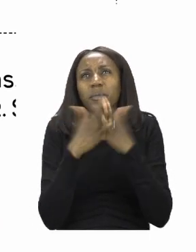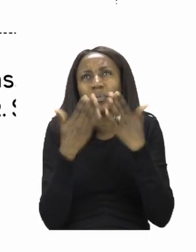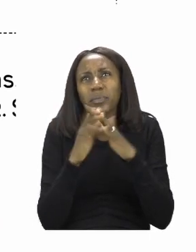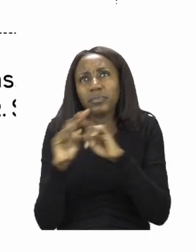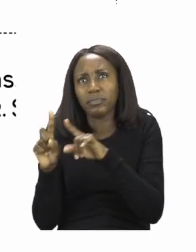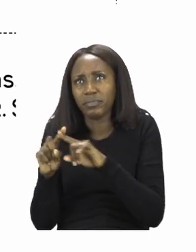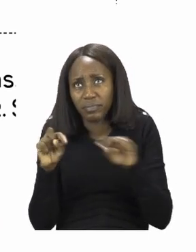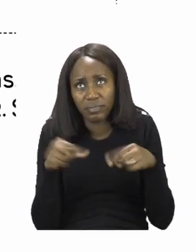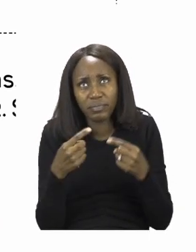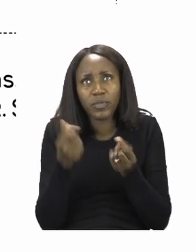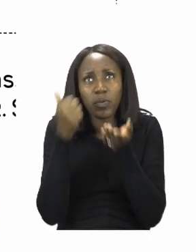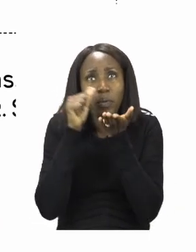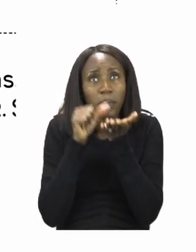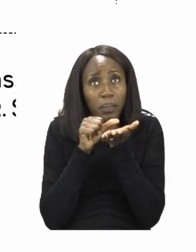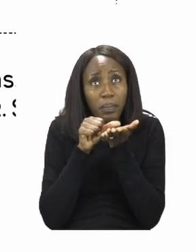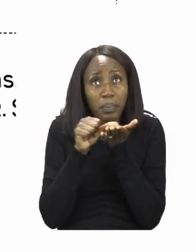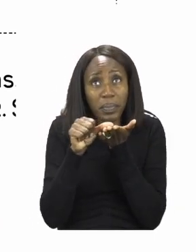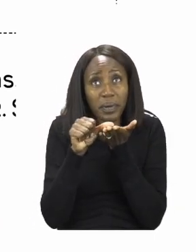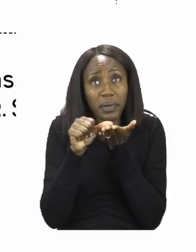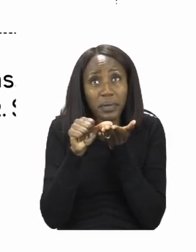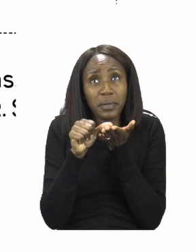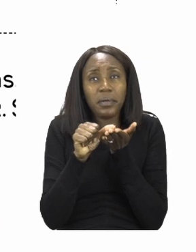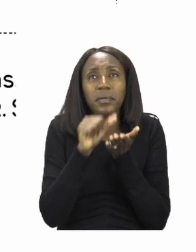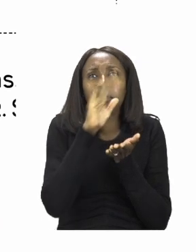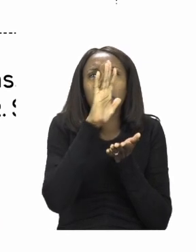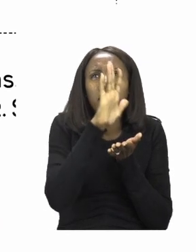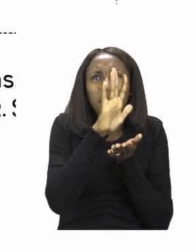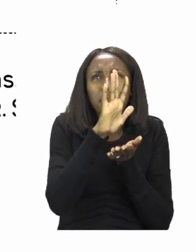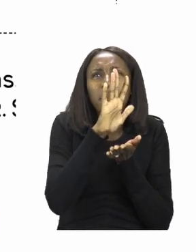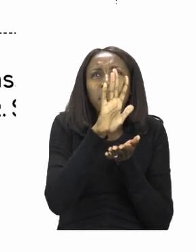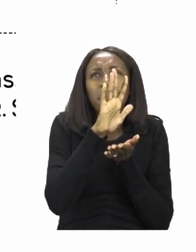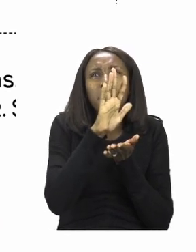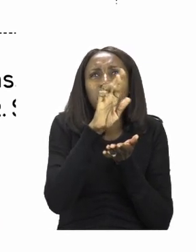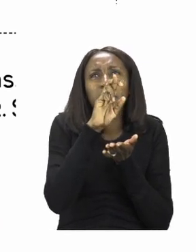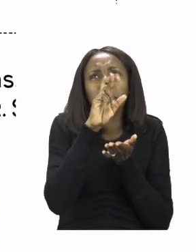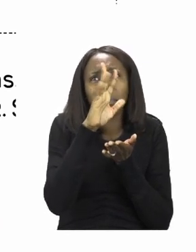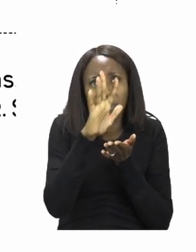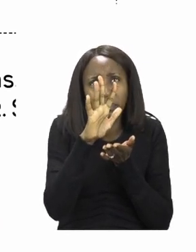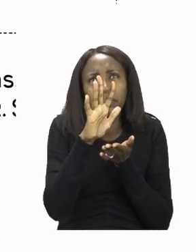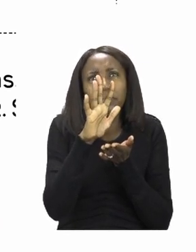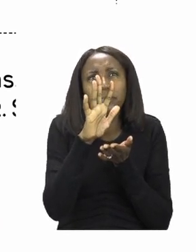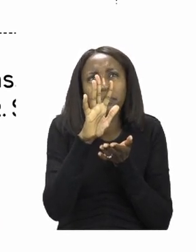She paid with 5 Namibian dollar coins.